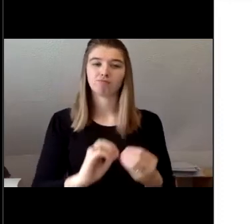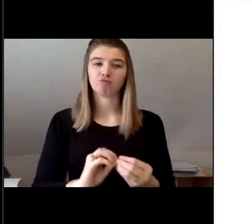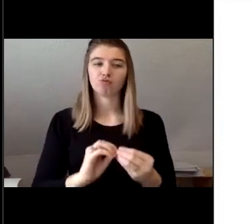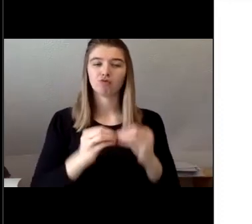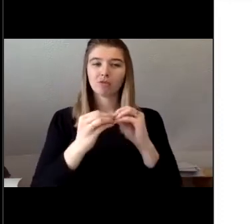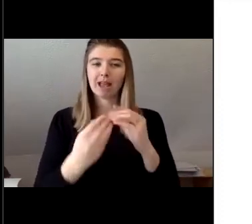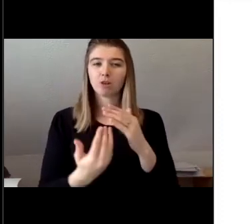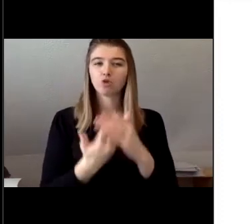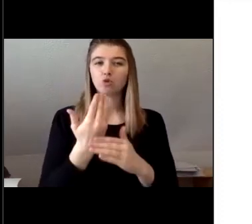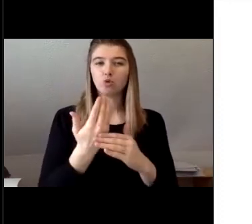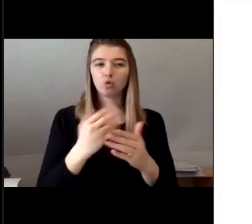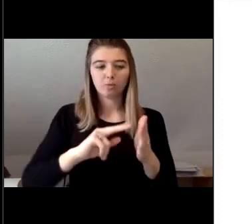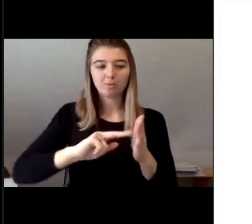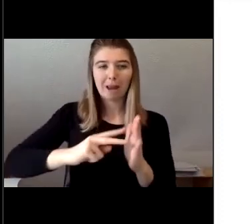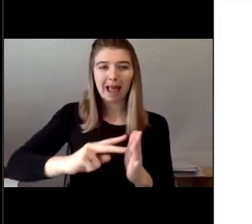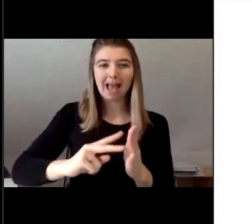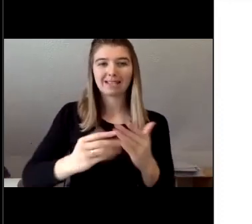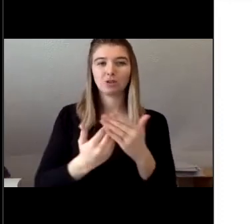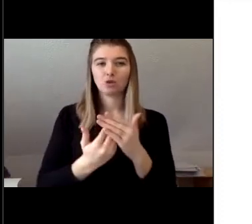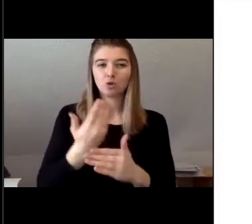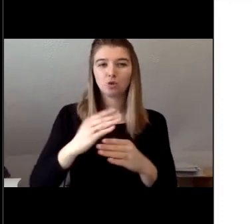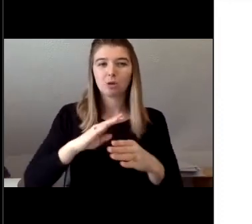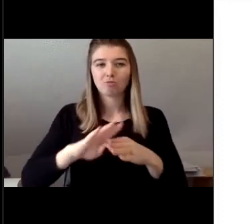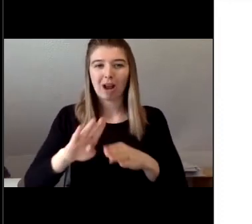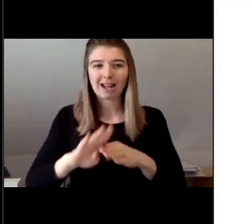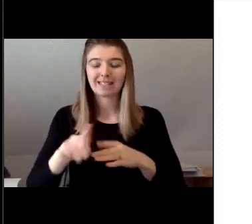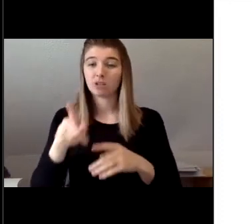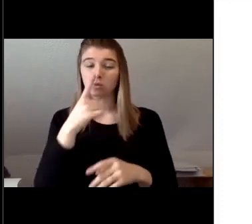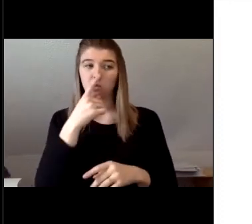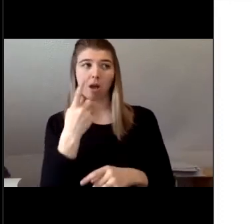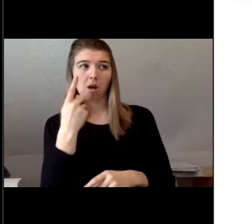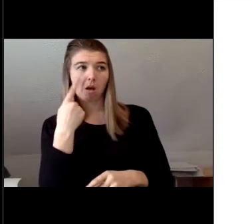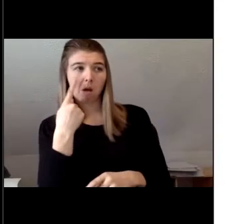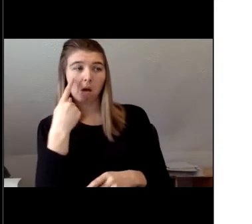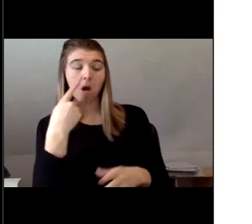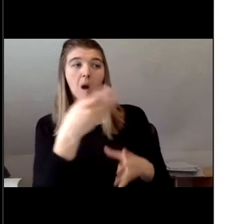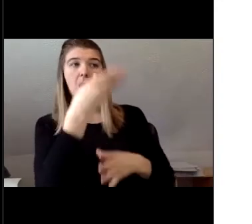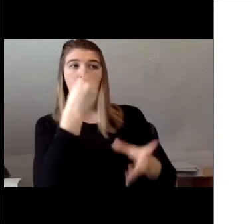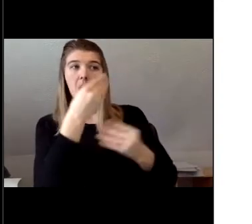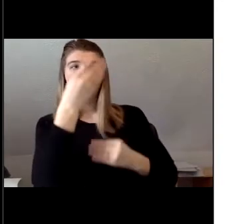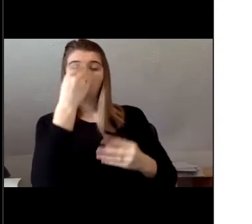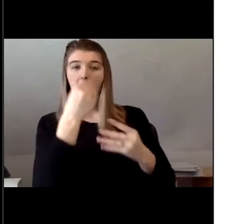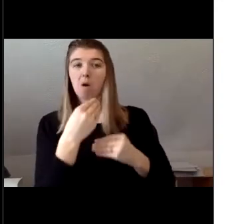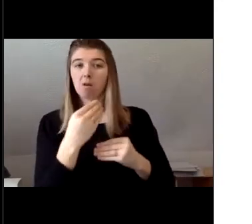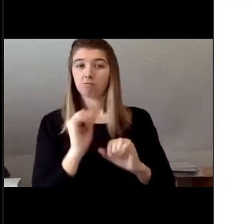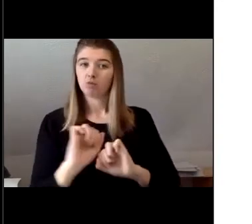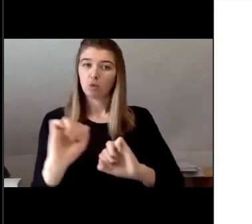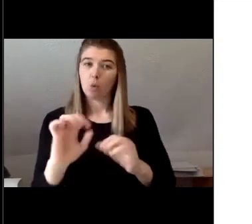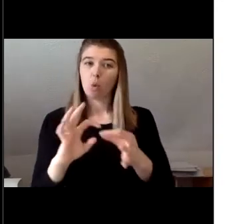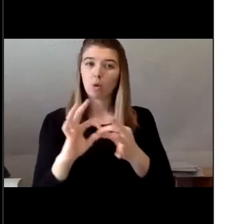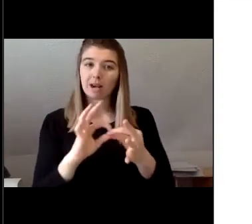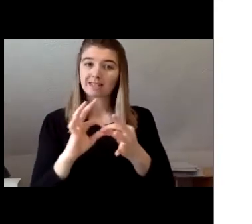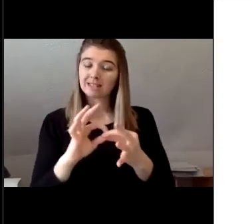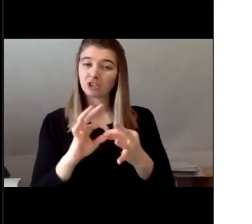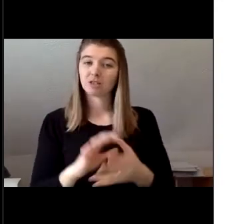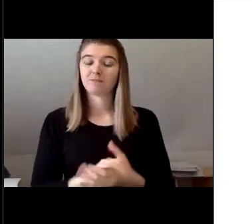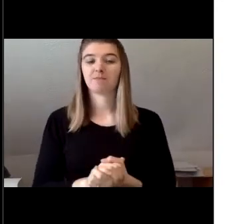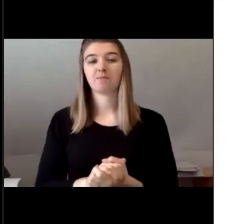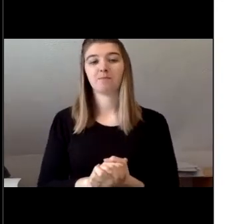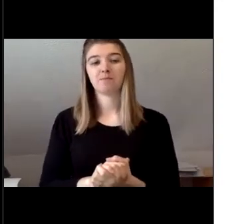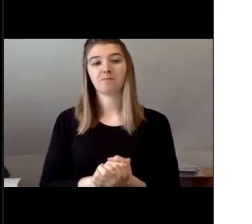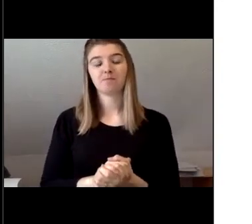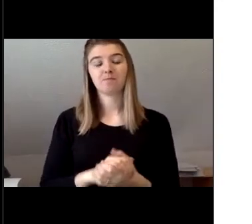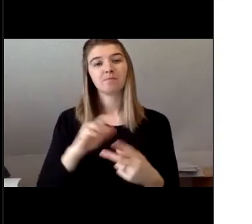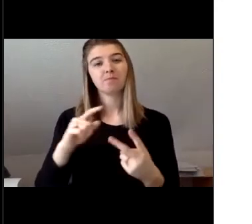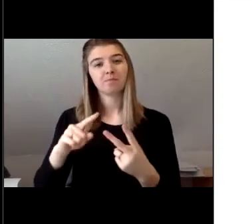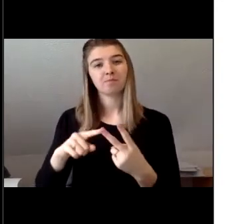A long-standing program we also have at NSERC is our Chairs for Women in Science and Engineering. And this program supports 5